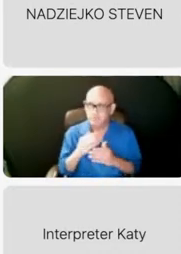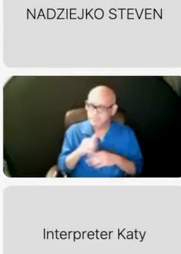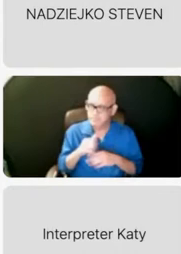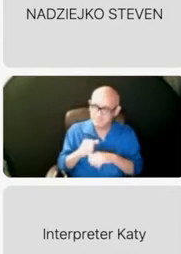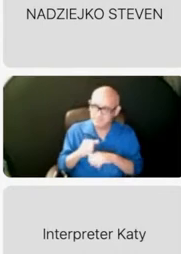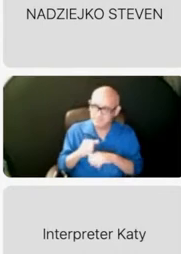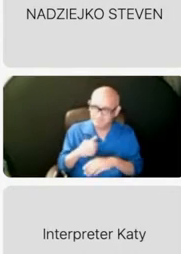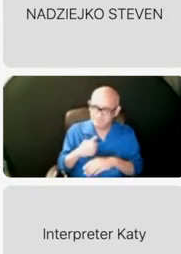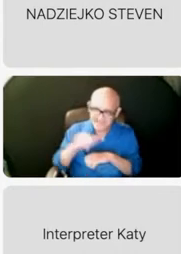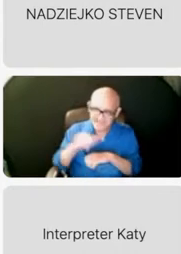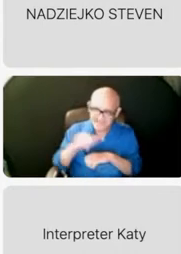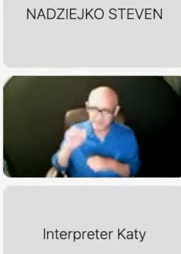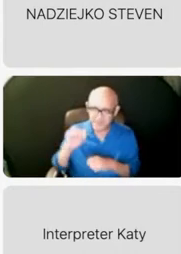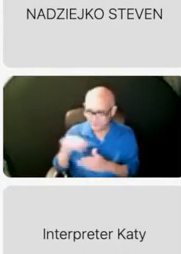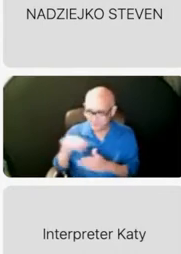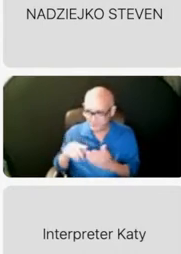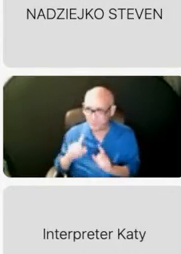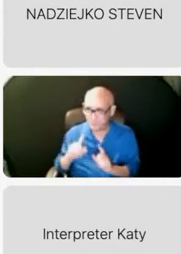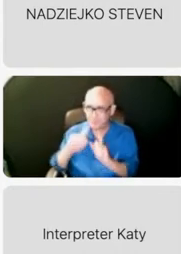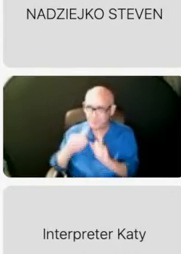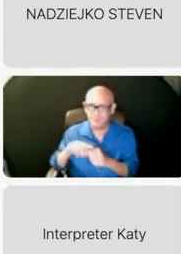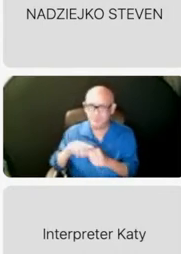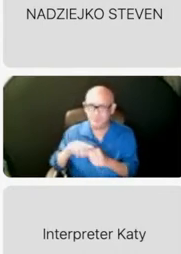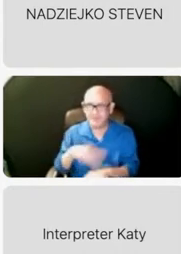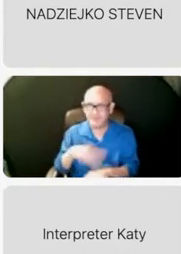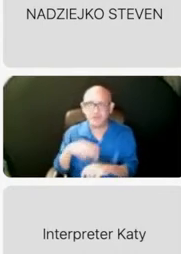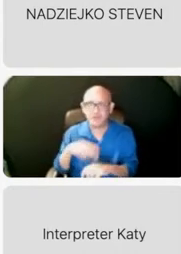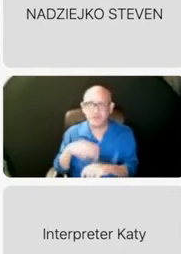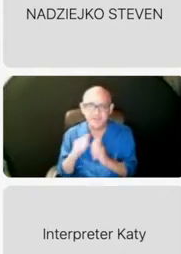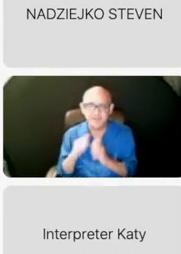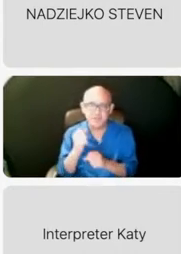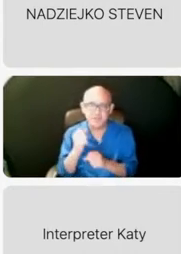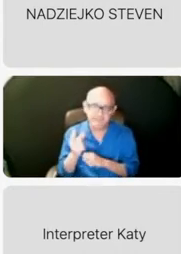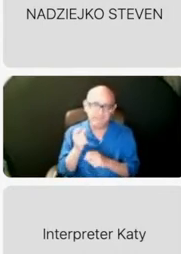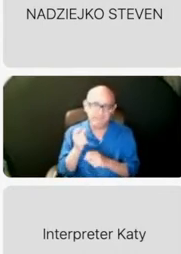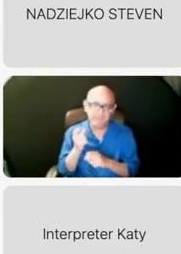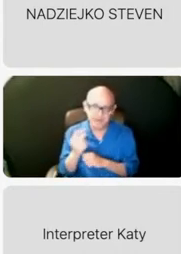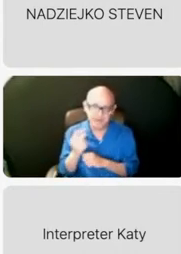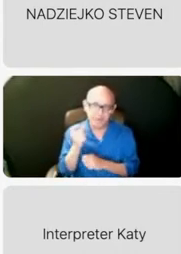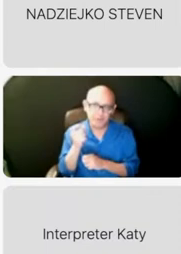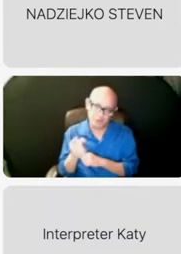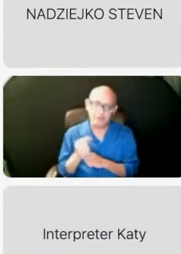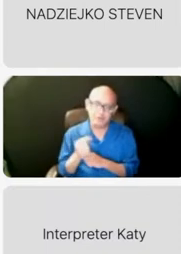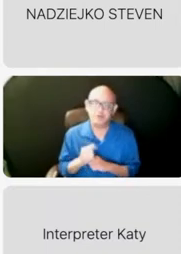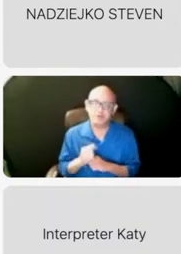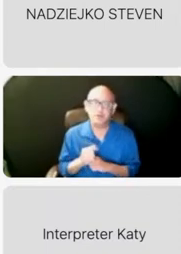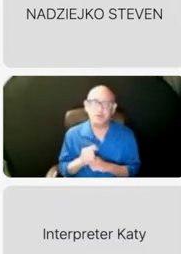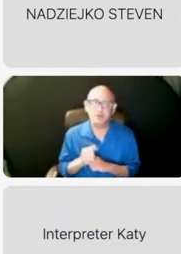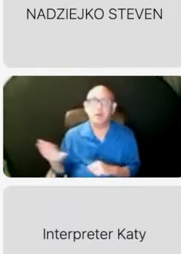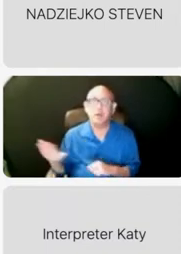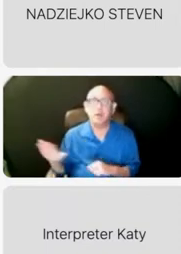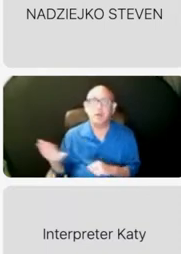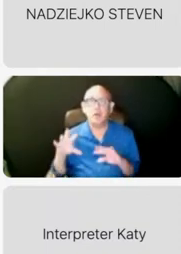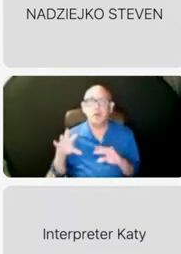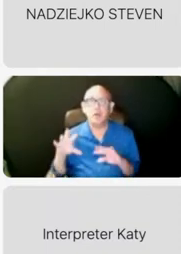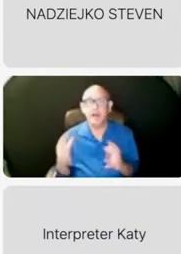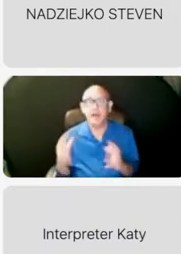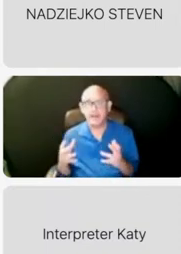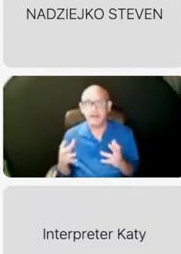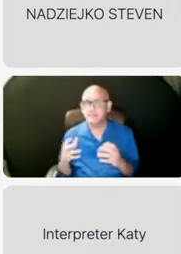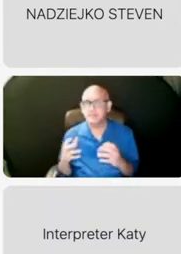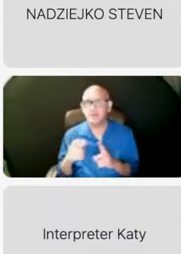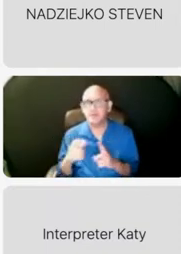to nationals year after year after year your class is one that is highly sought after